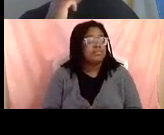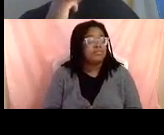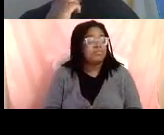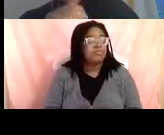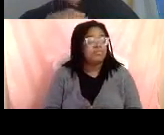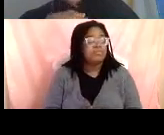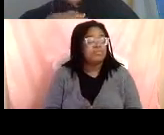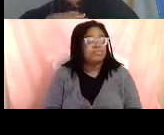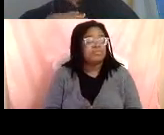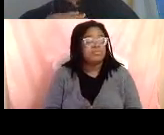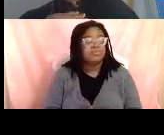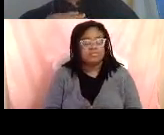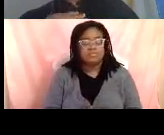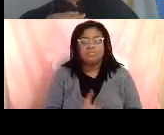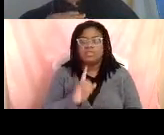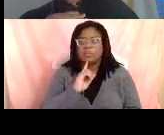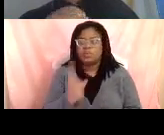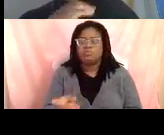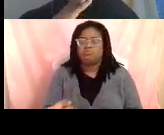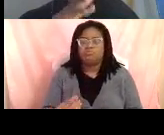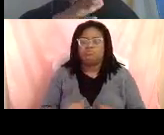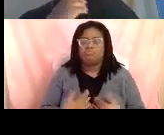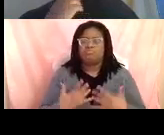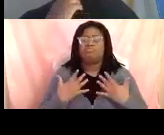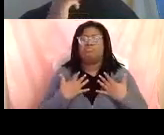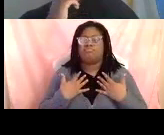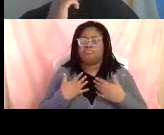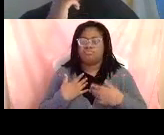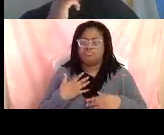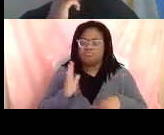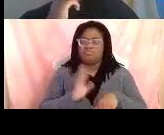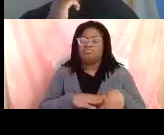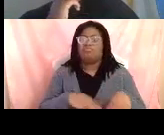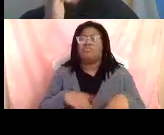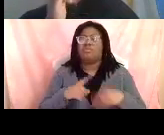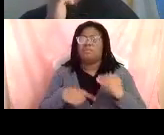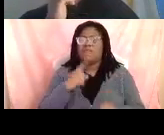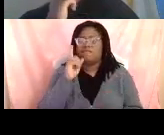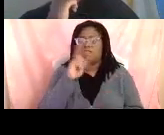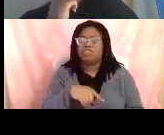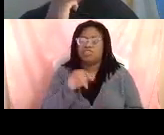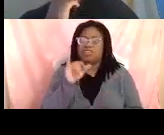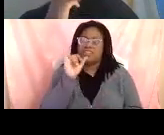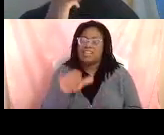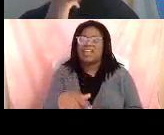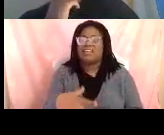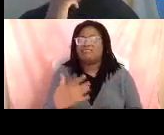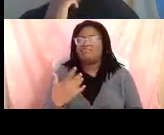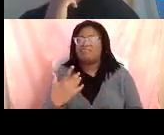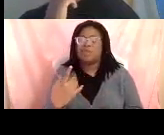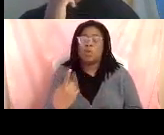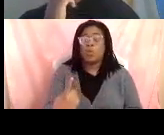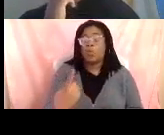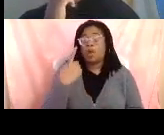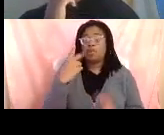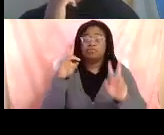I'm really moved by the calling out about fiction because it really is kind of, seems to be